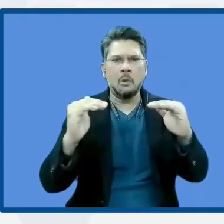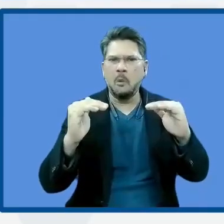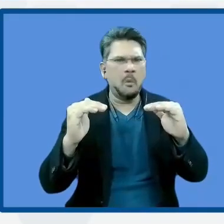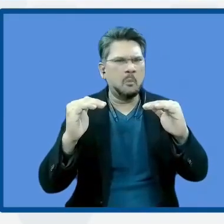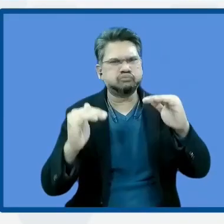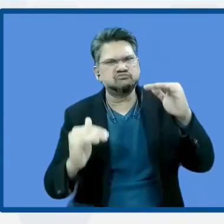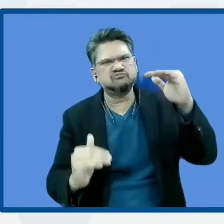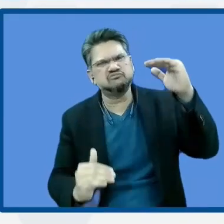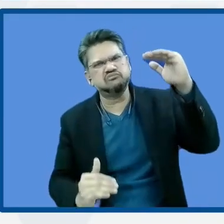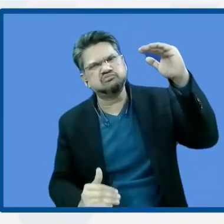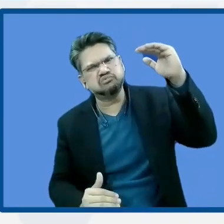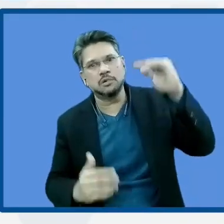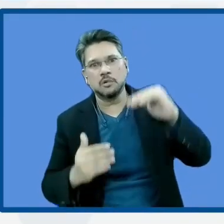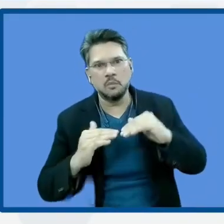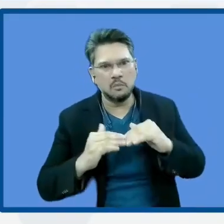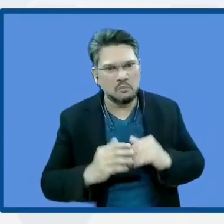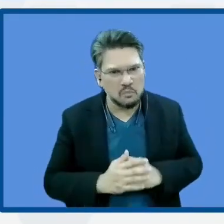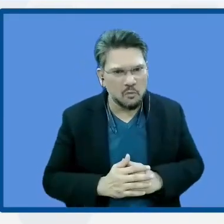However, I would like